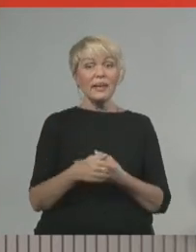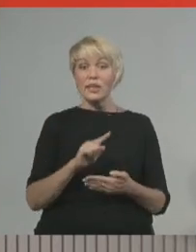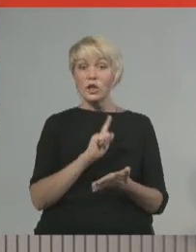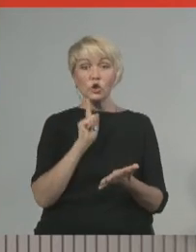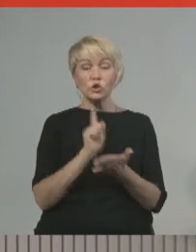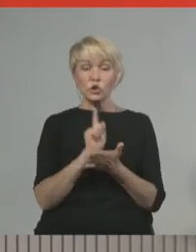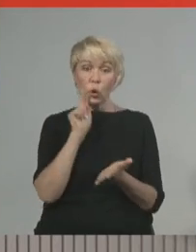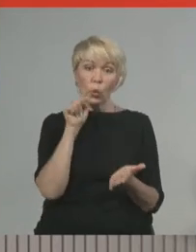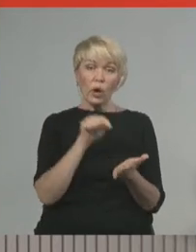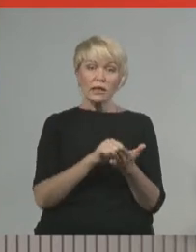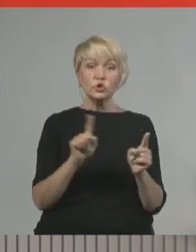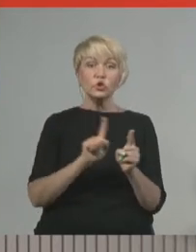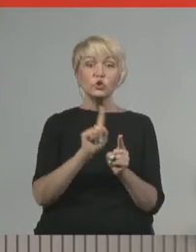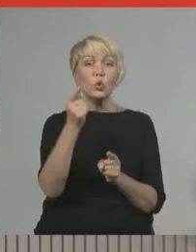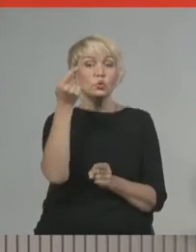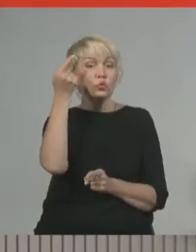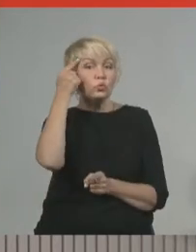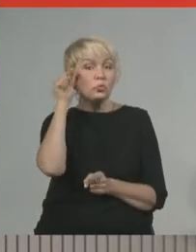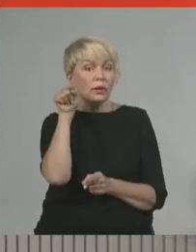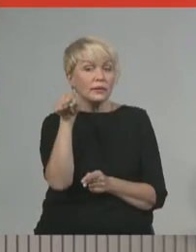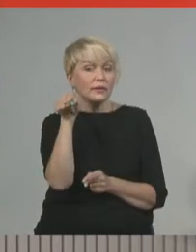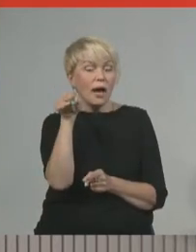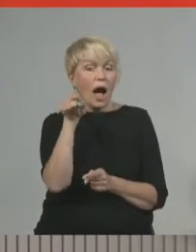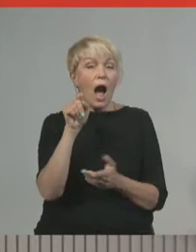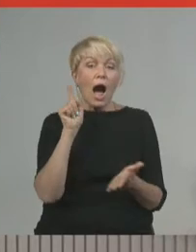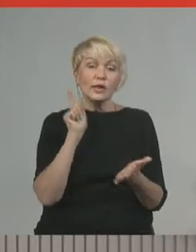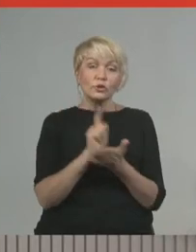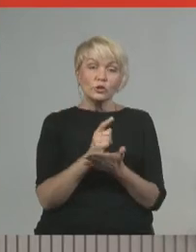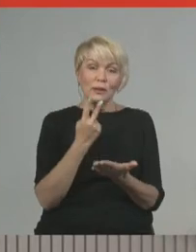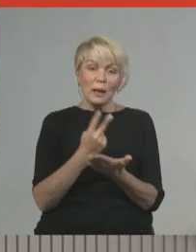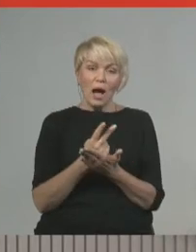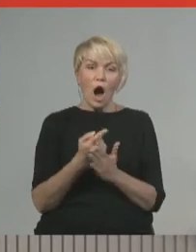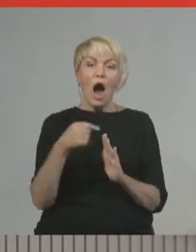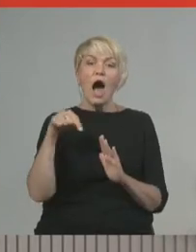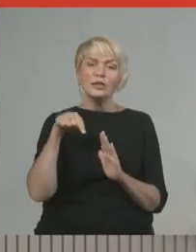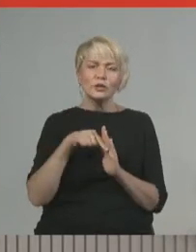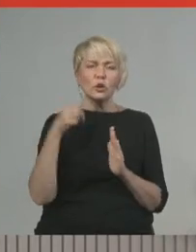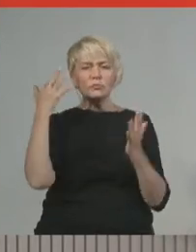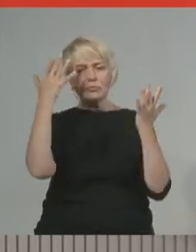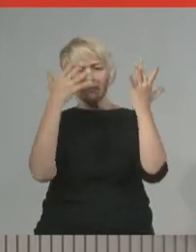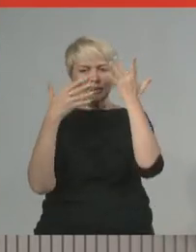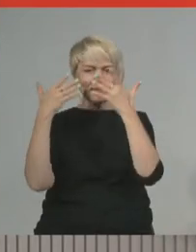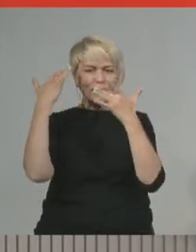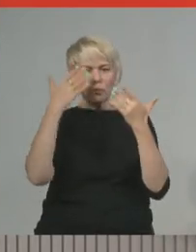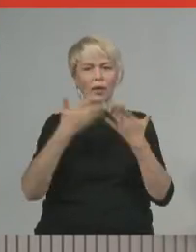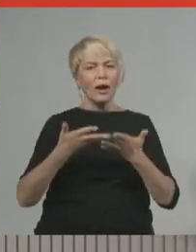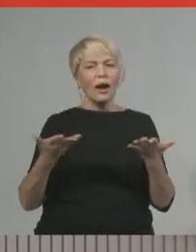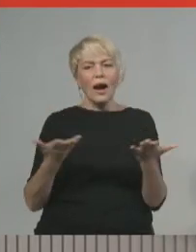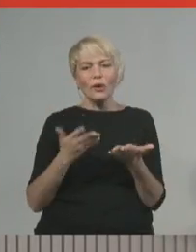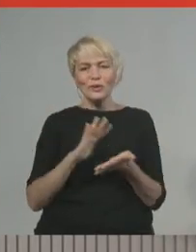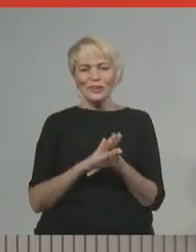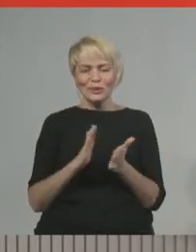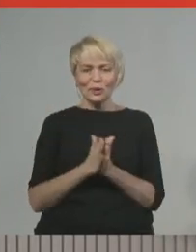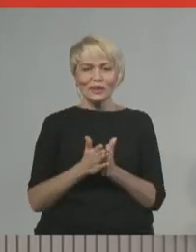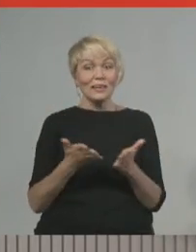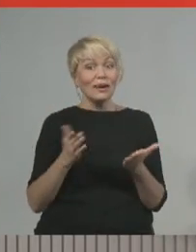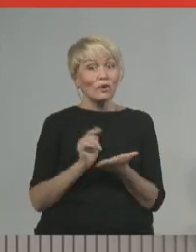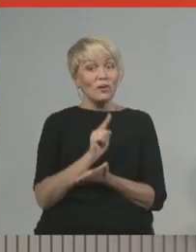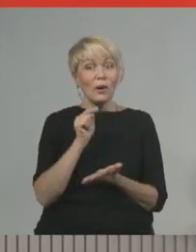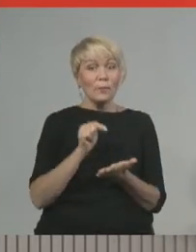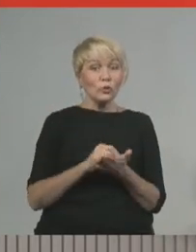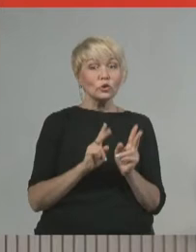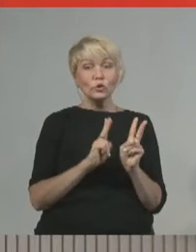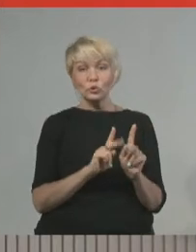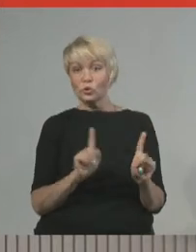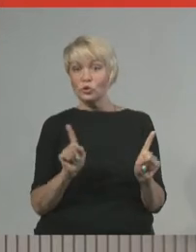we shouldn't point out to people what they are to think but we are to show what they should speculate on which situation needs